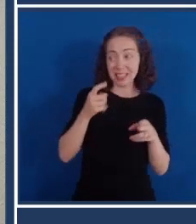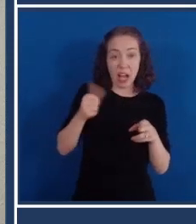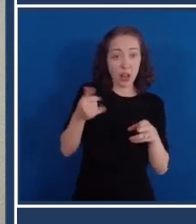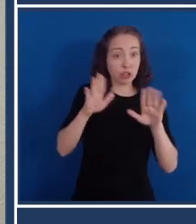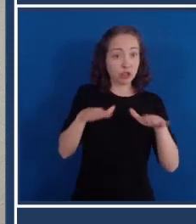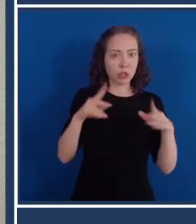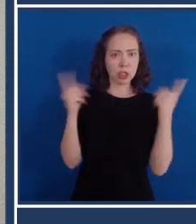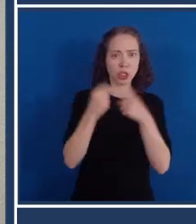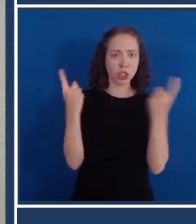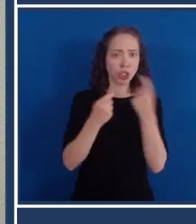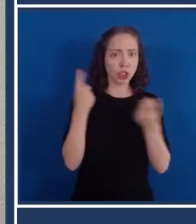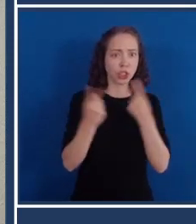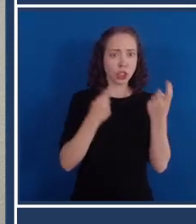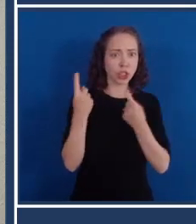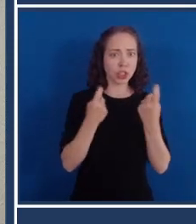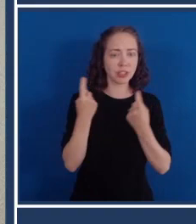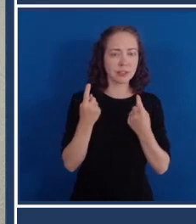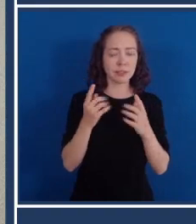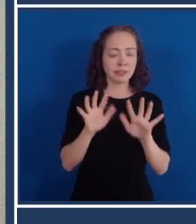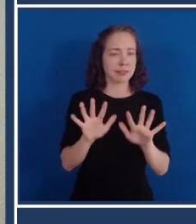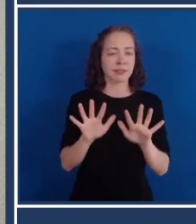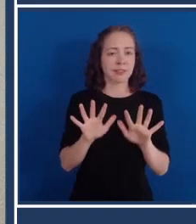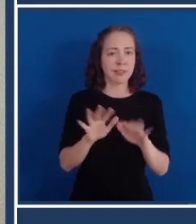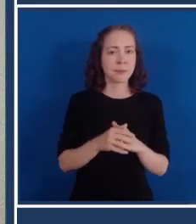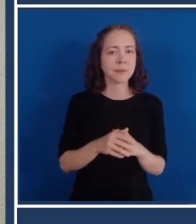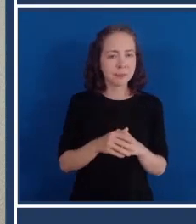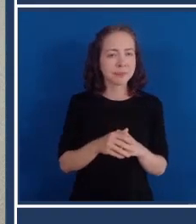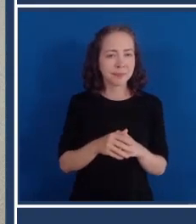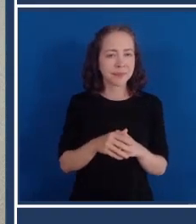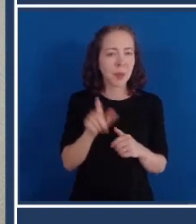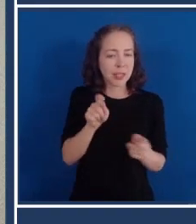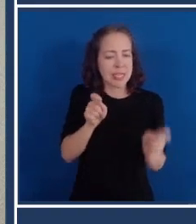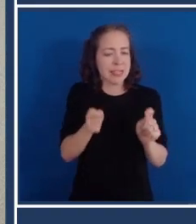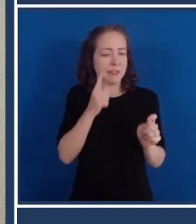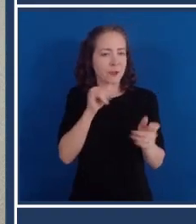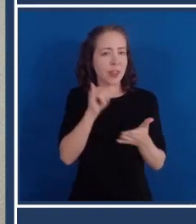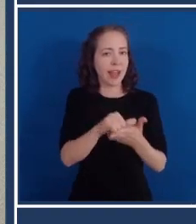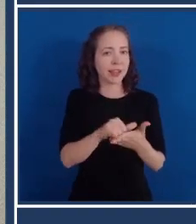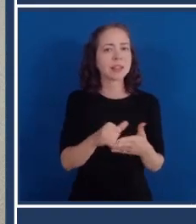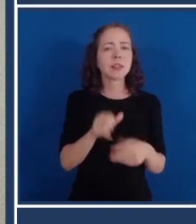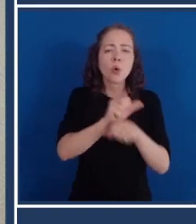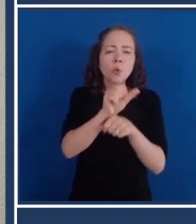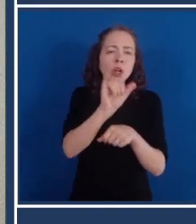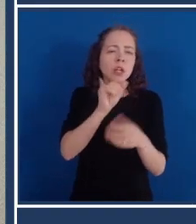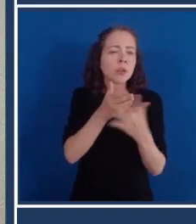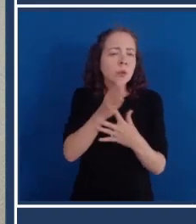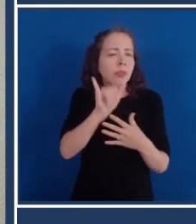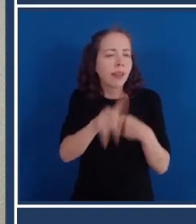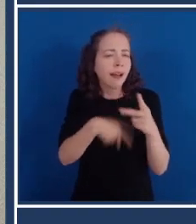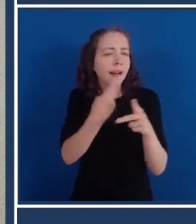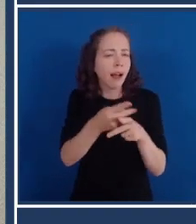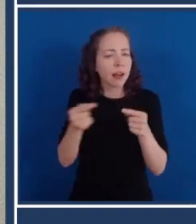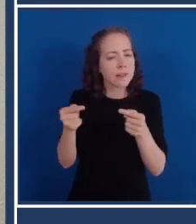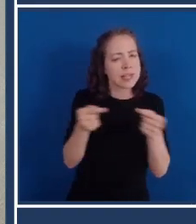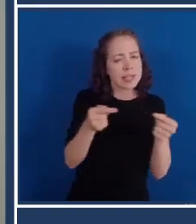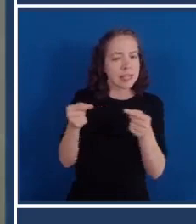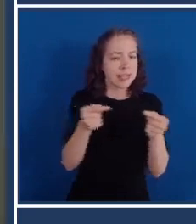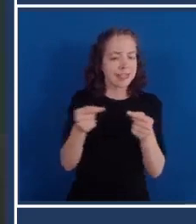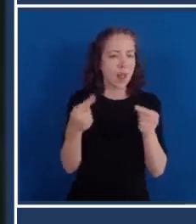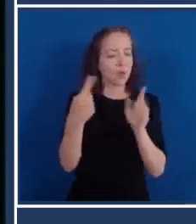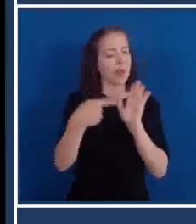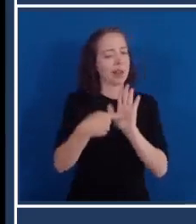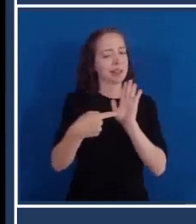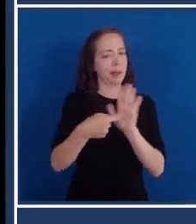So working through that kind of value tension is just one example of how we put our principles into practice at